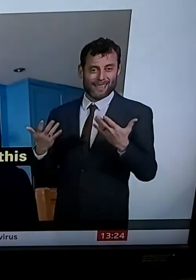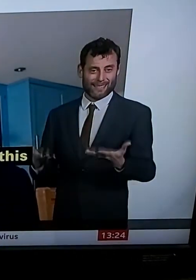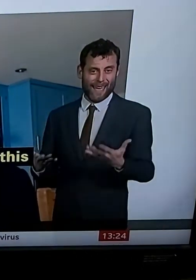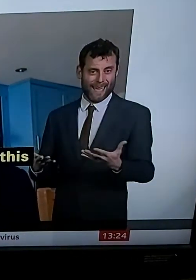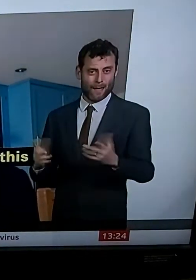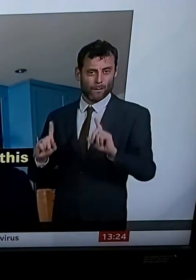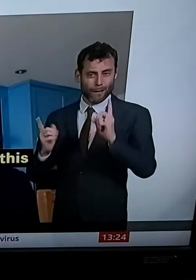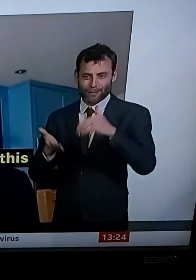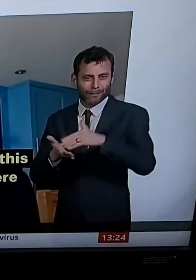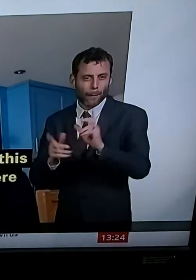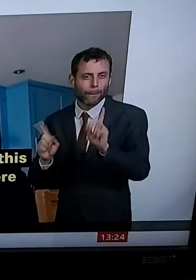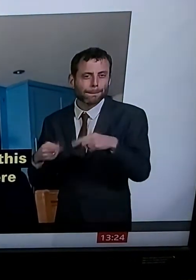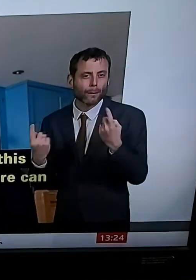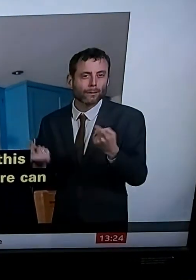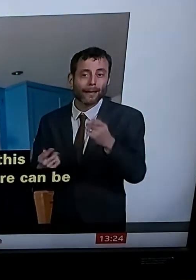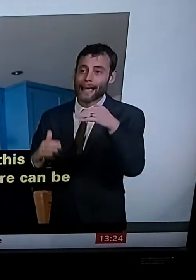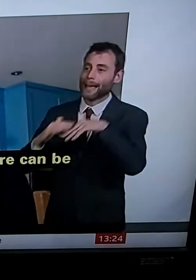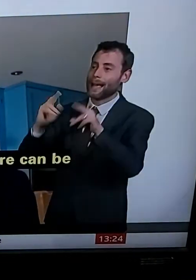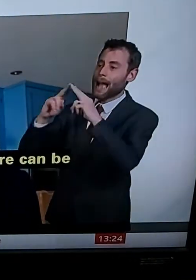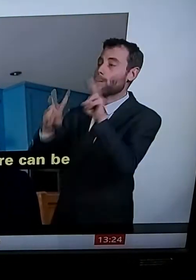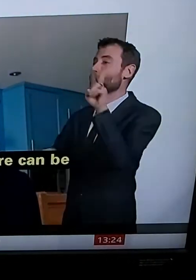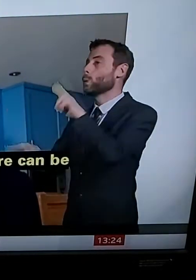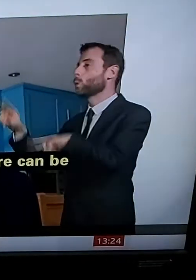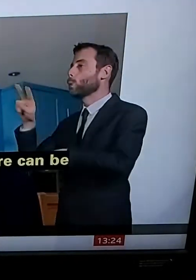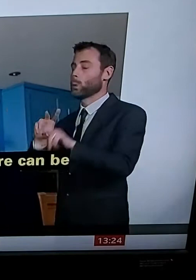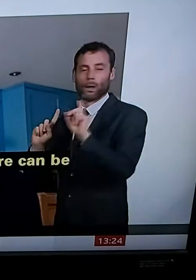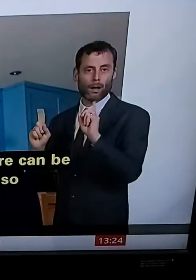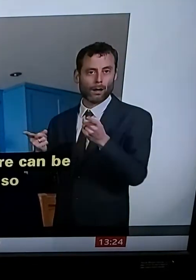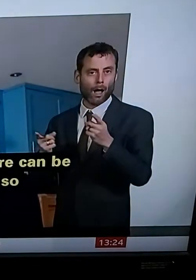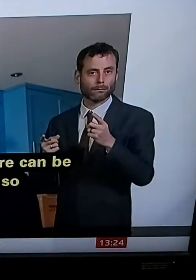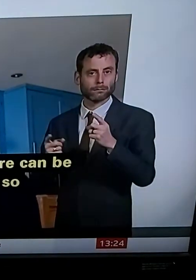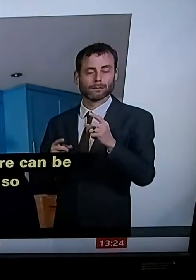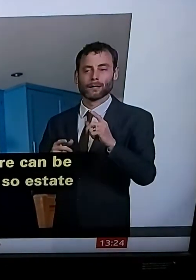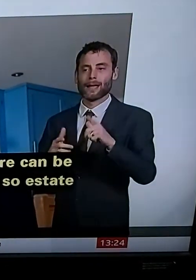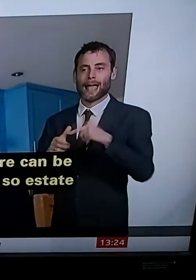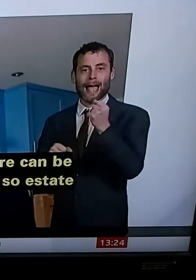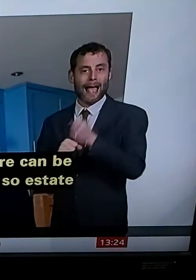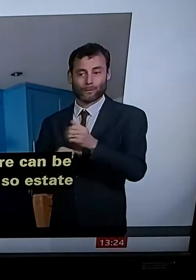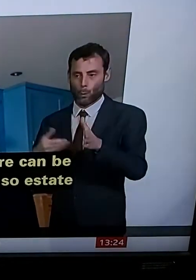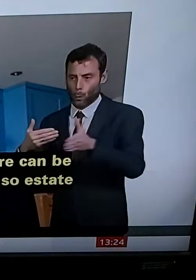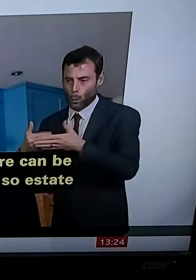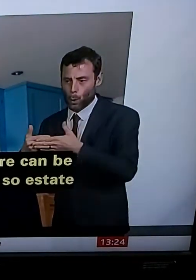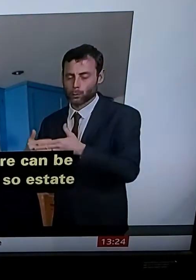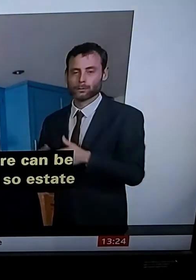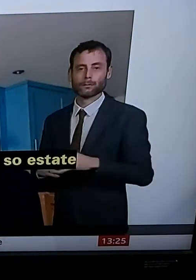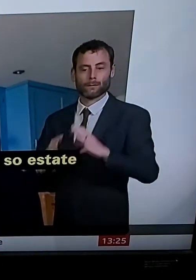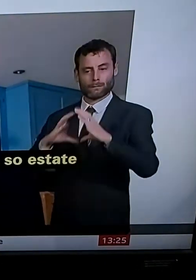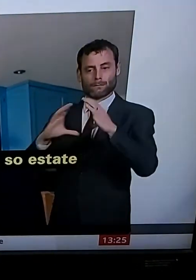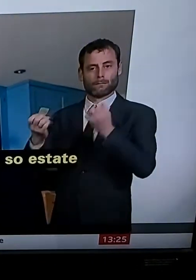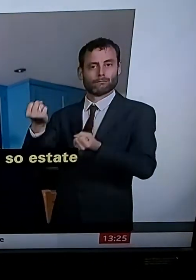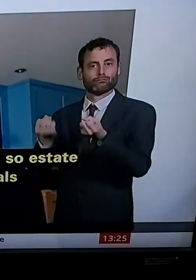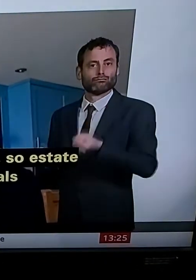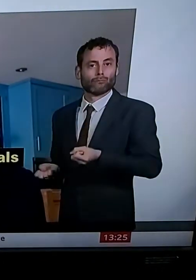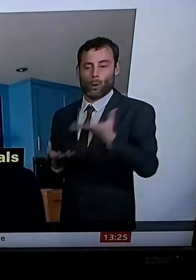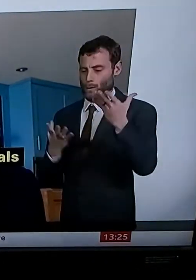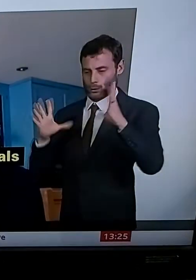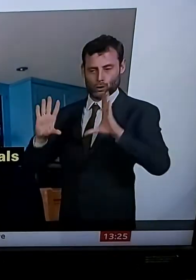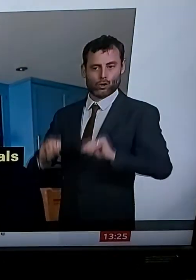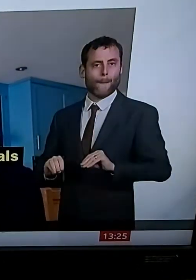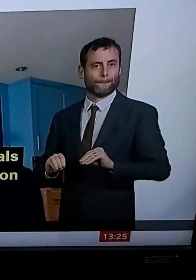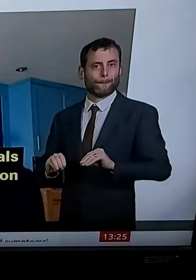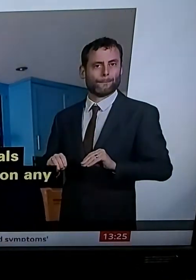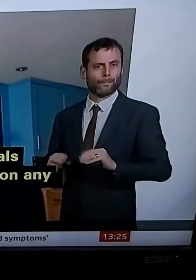that estate agents are closed, that removals companies are not taking on any new business, and the impact is going to be